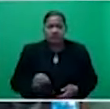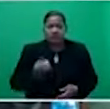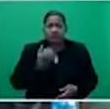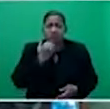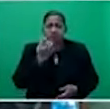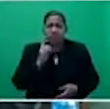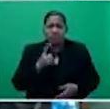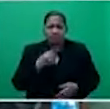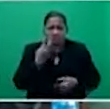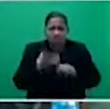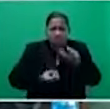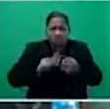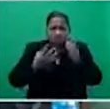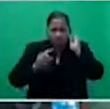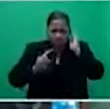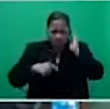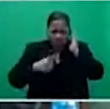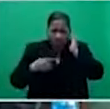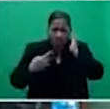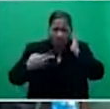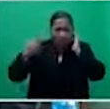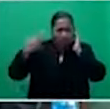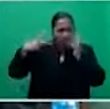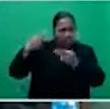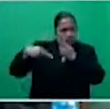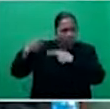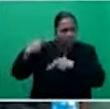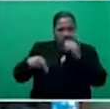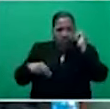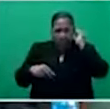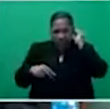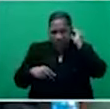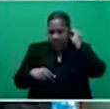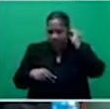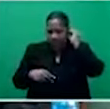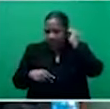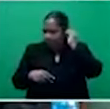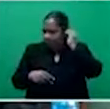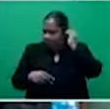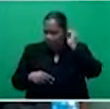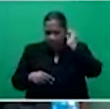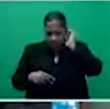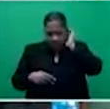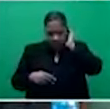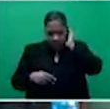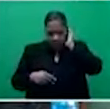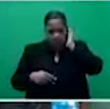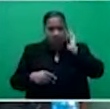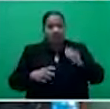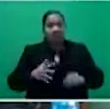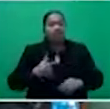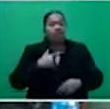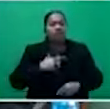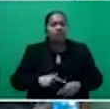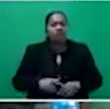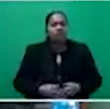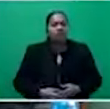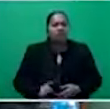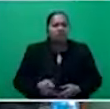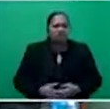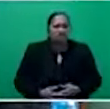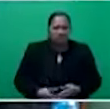itself. And I think, Mr. Speaker, sir, is that lack of moral compass, quoting from